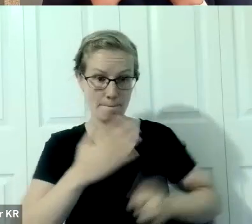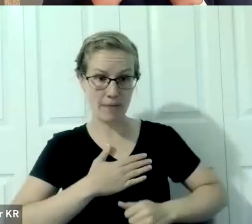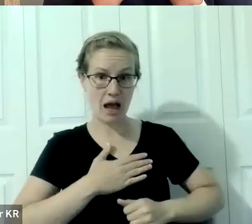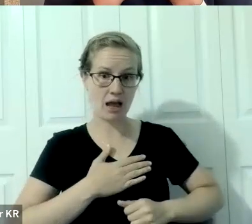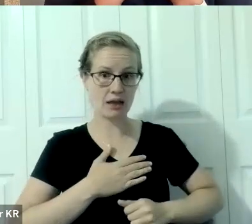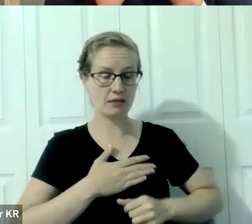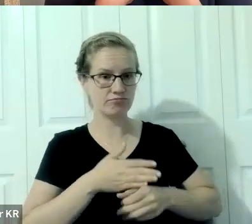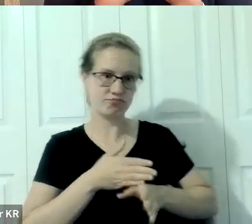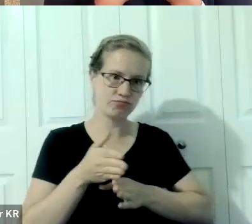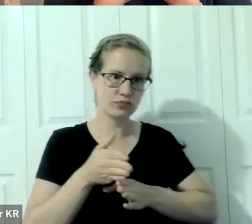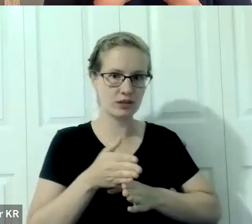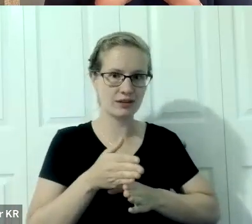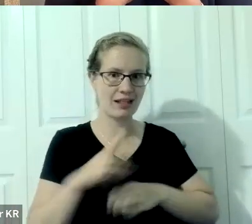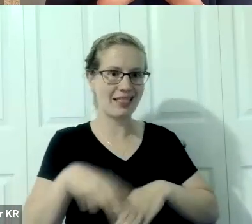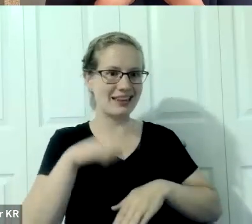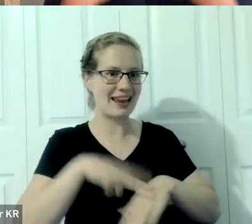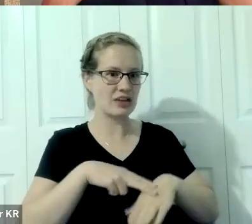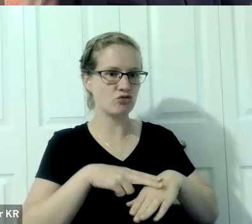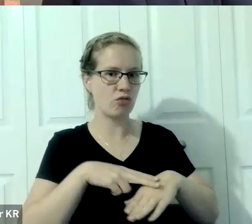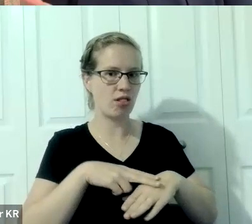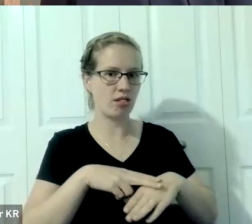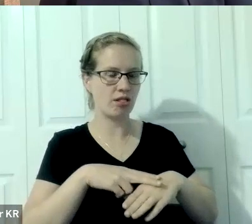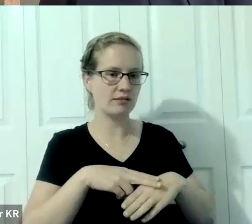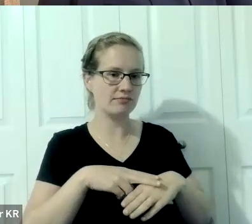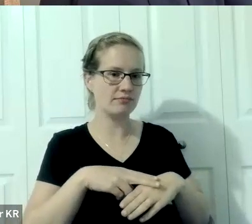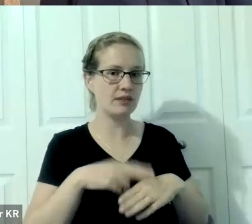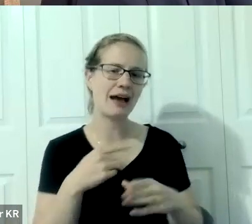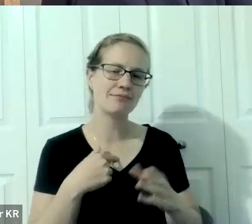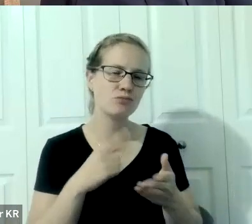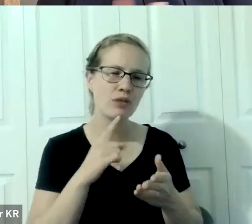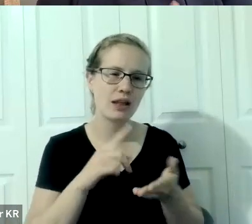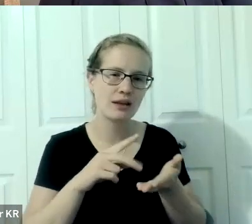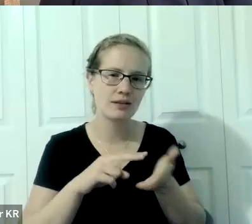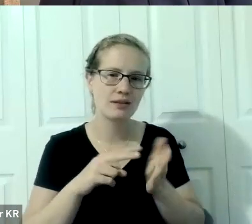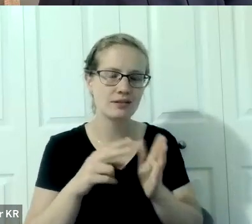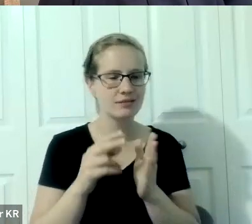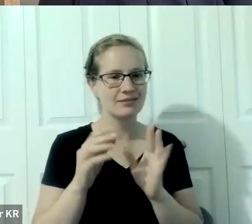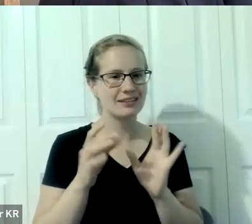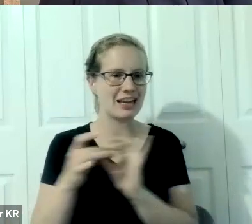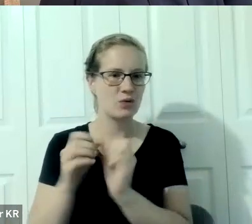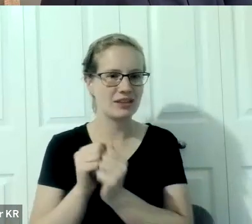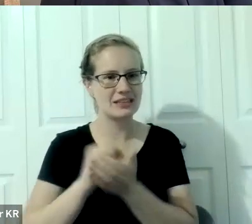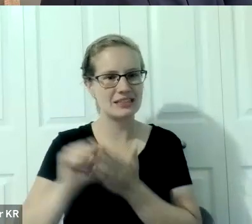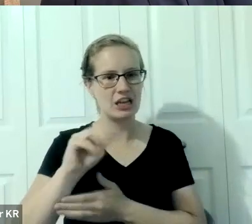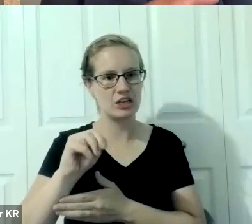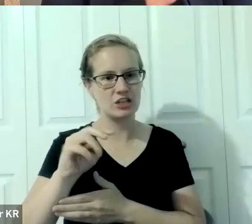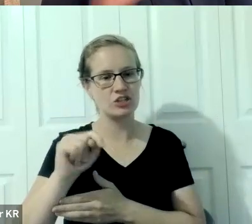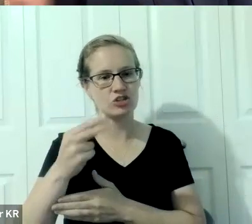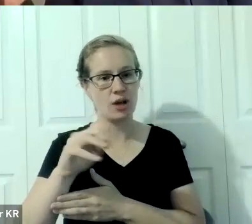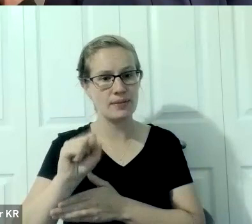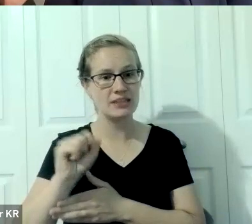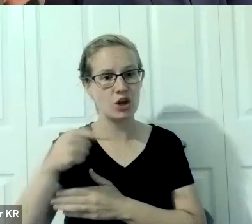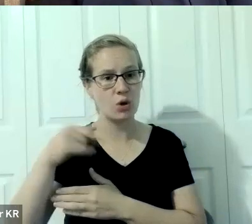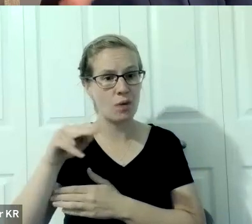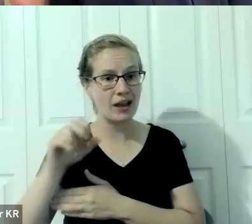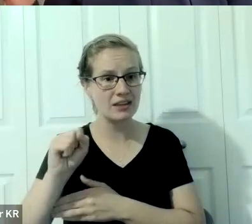my area is the natural. And, you know, I'm really speaking to St. Thomas Aquinas there, where he almost